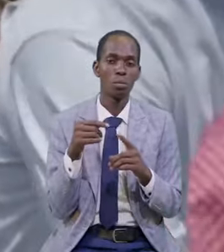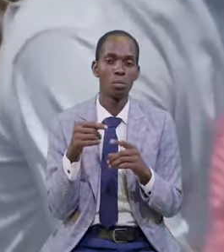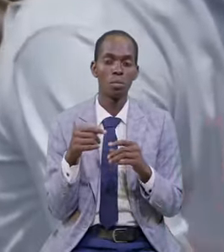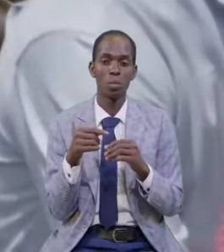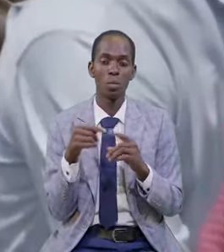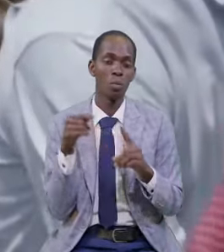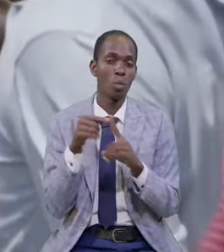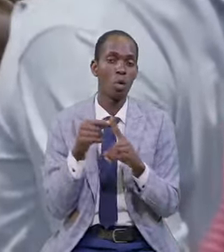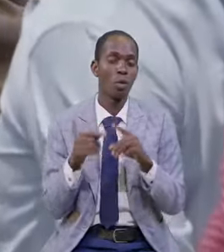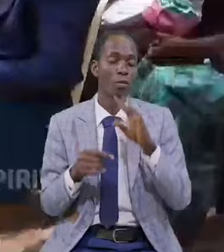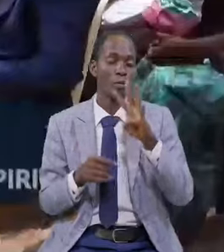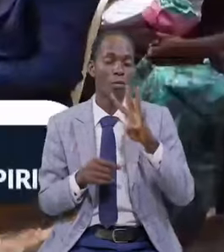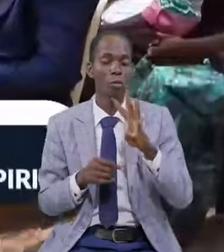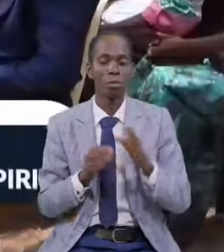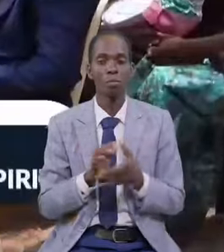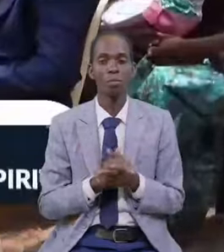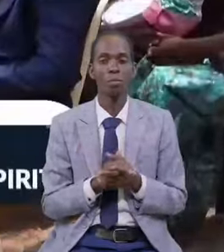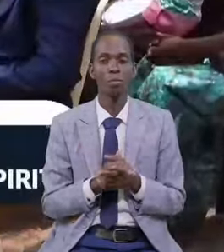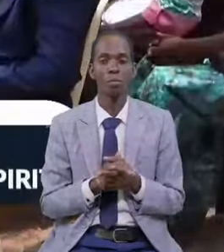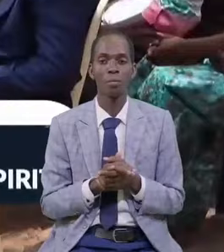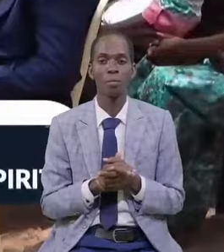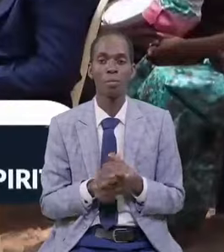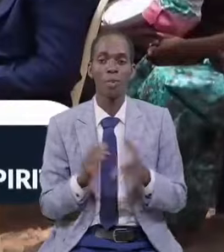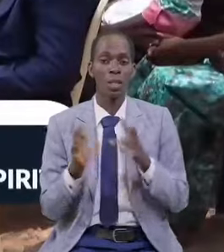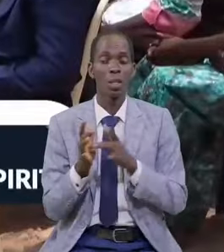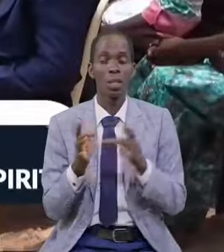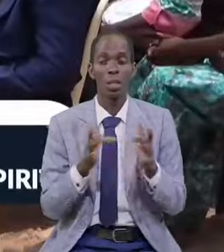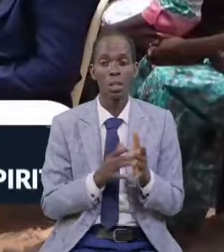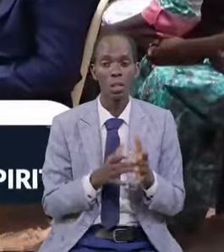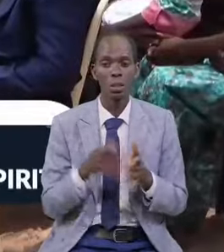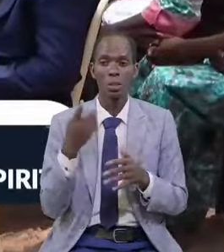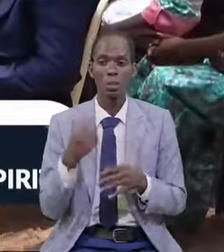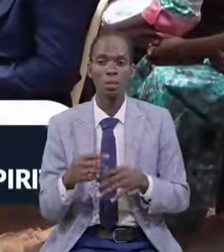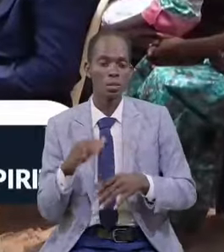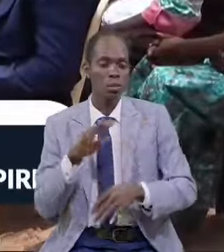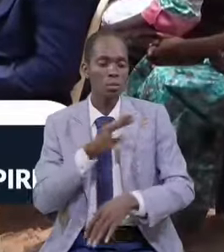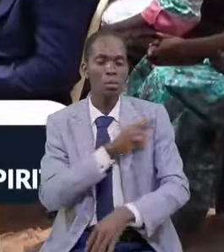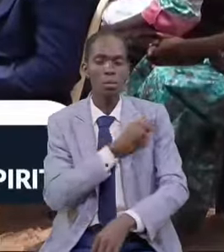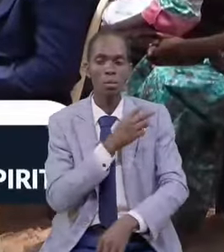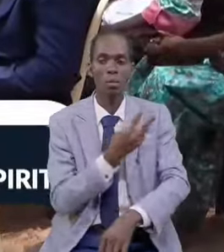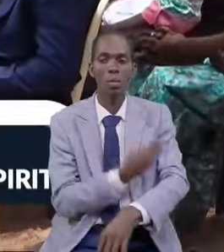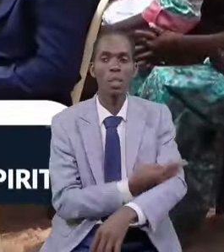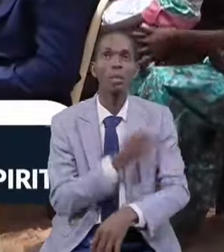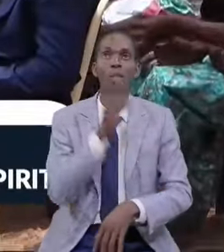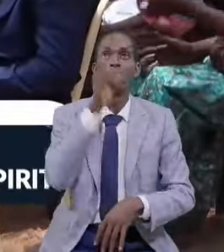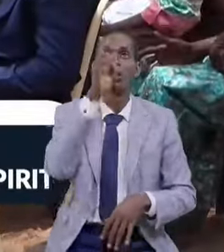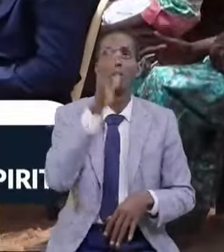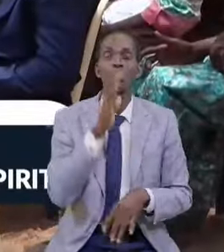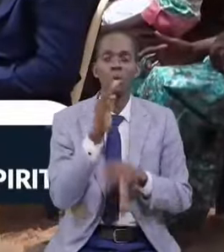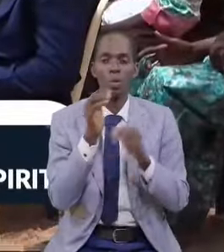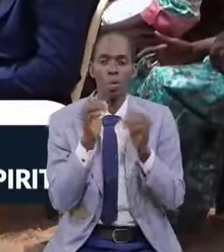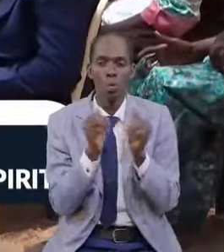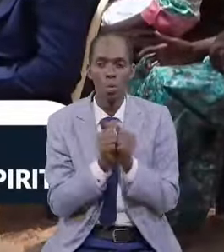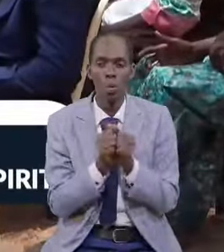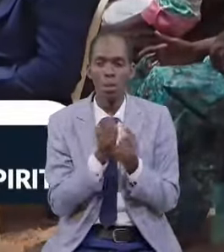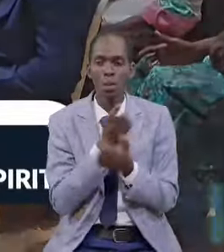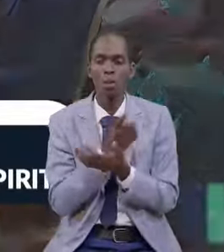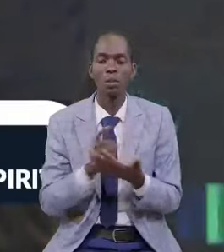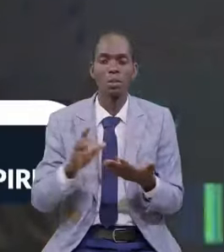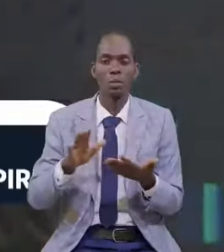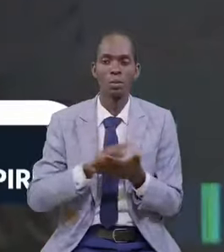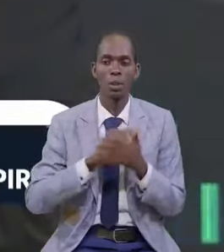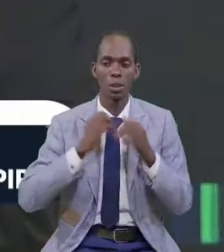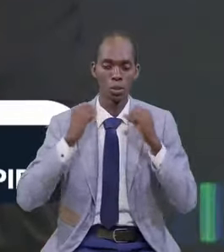the am Jesus the Mighty God with so natural